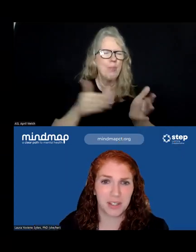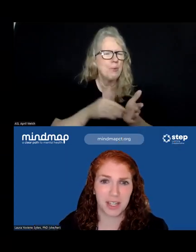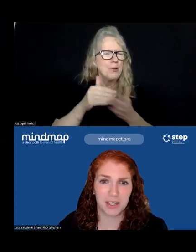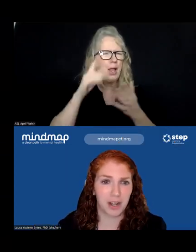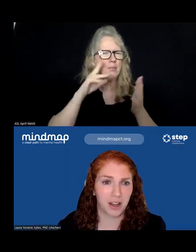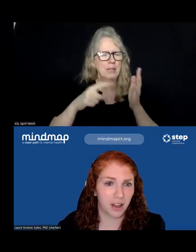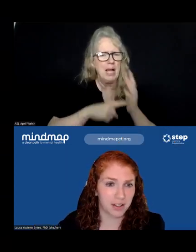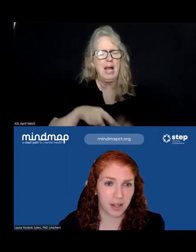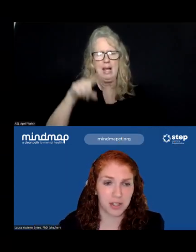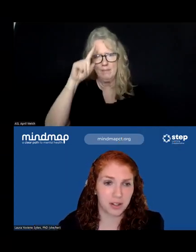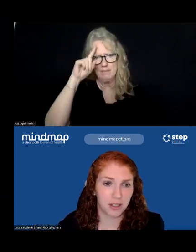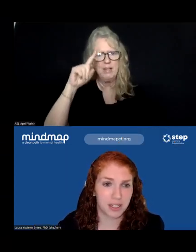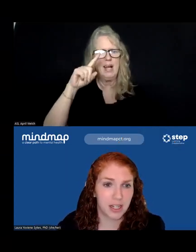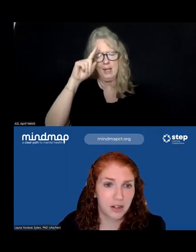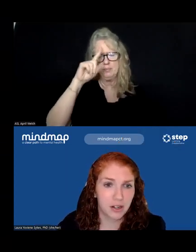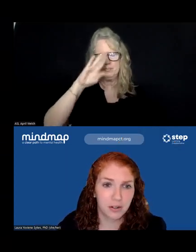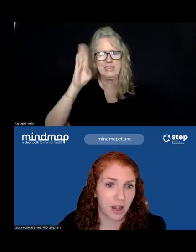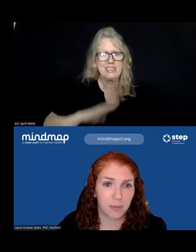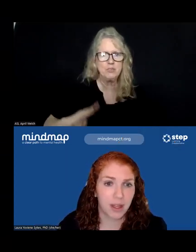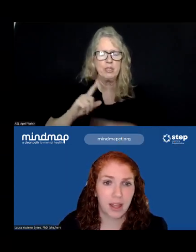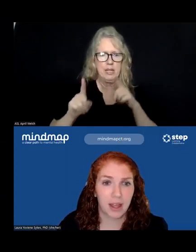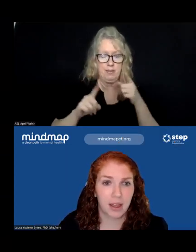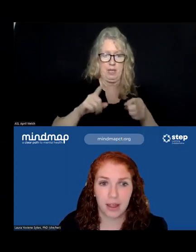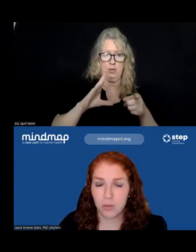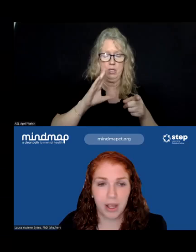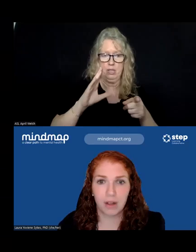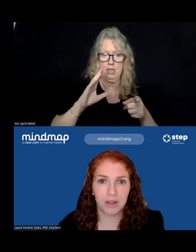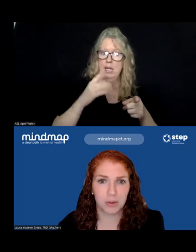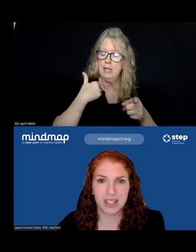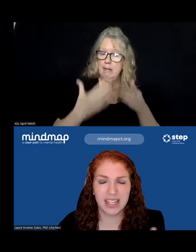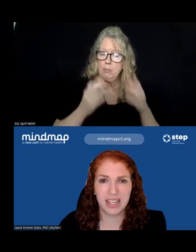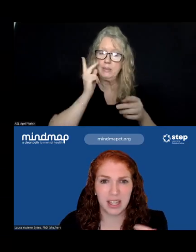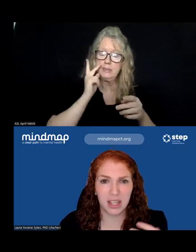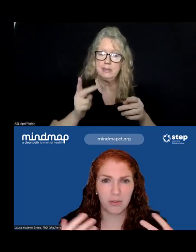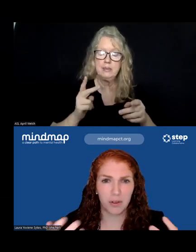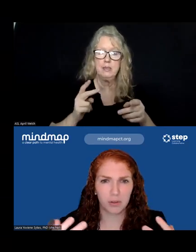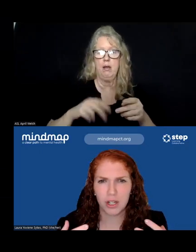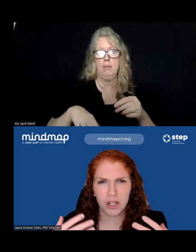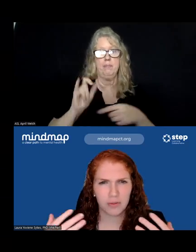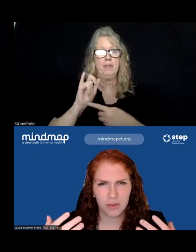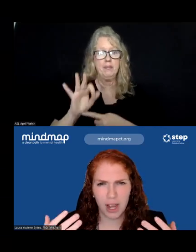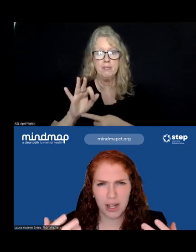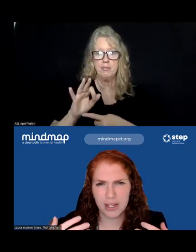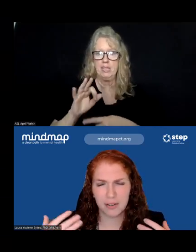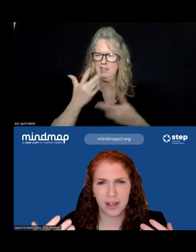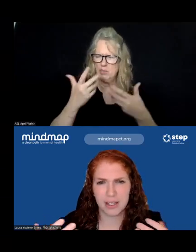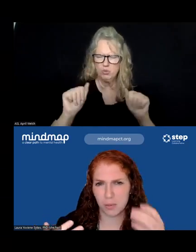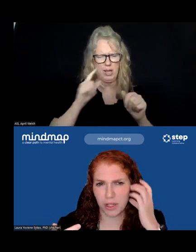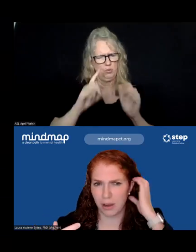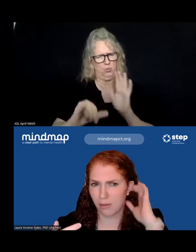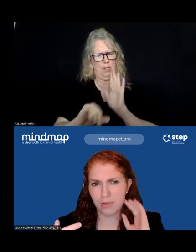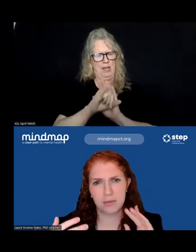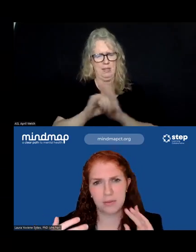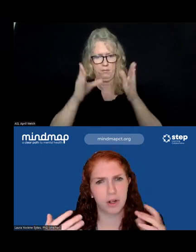of schizophrenia and psychosis are listed here. And you might also see, if you're trying to identify